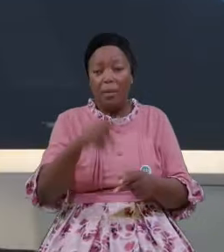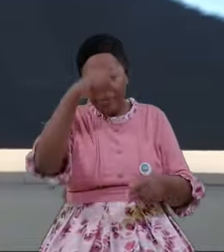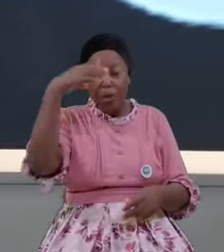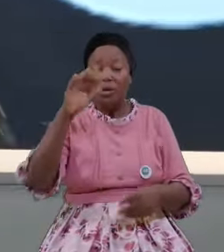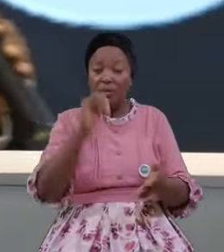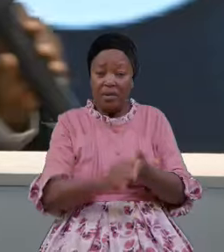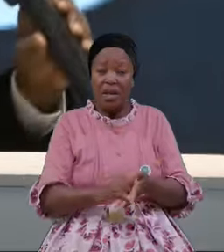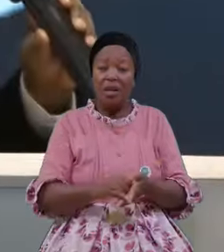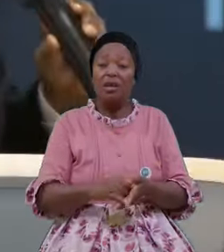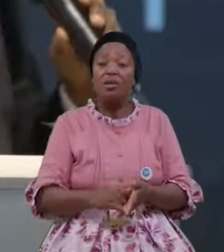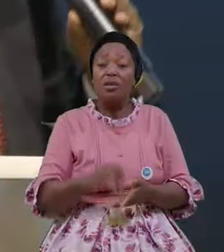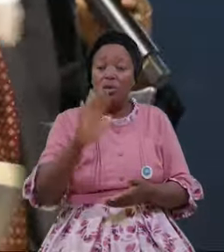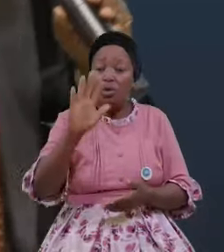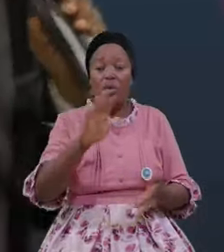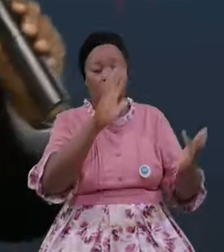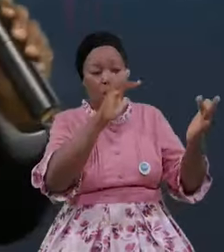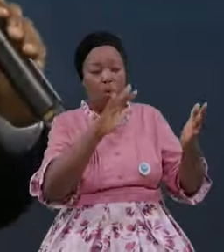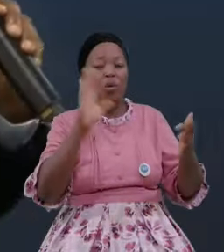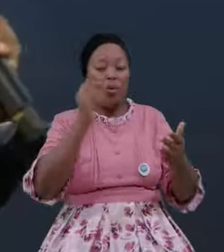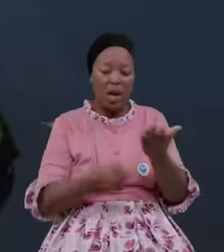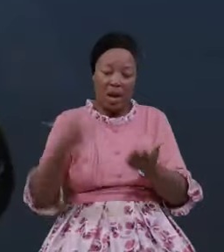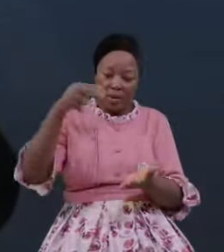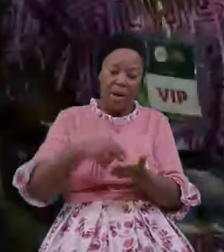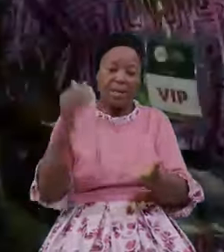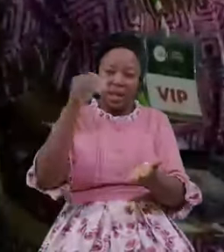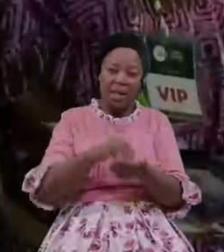hope will rise again.